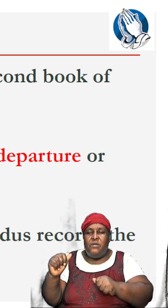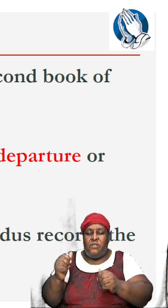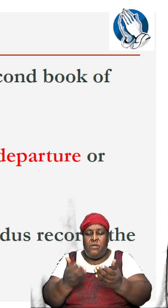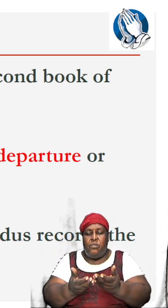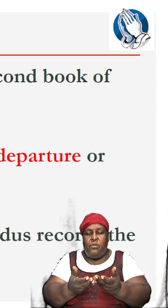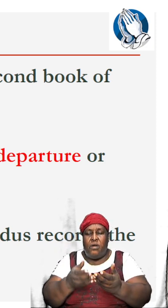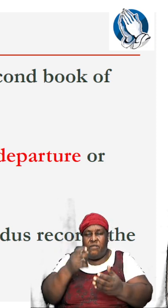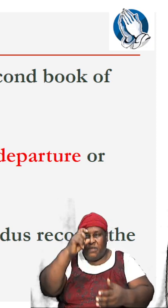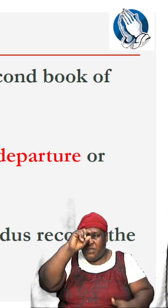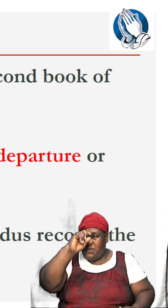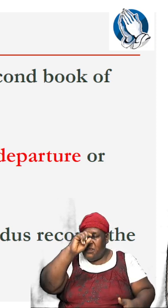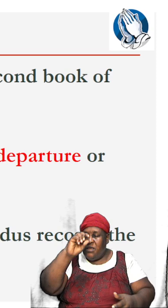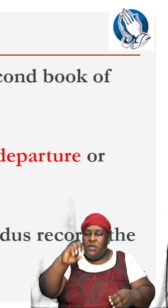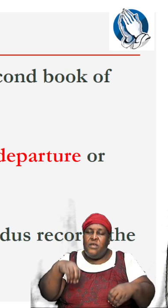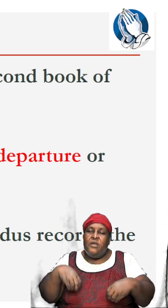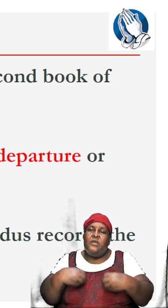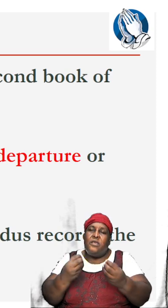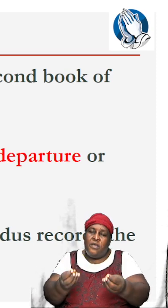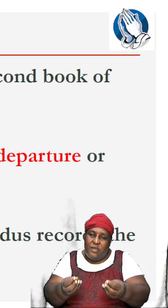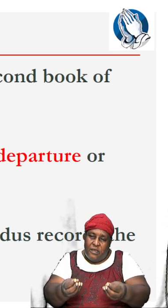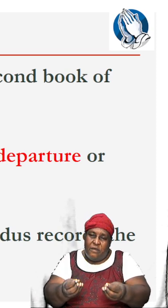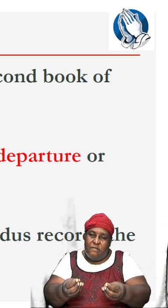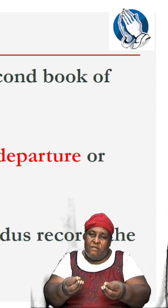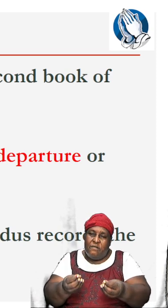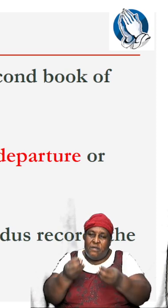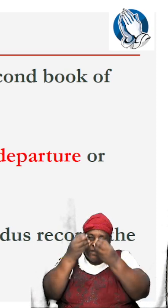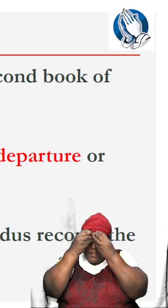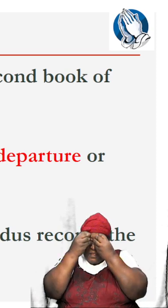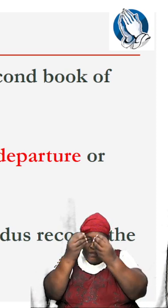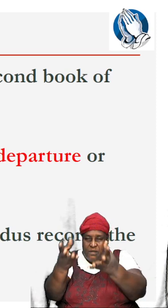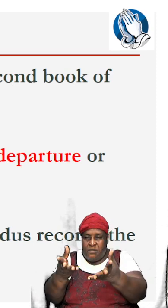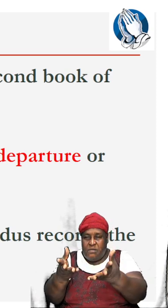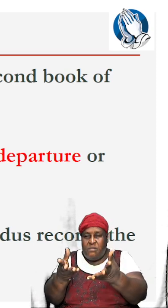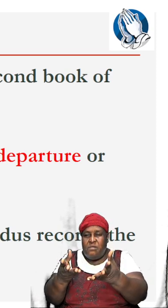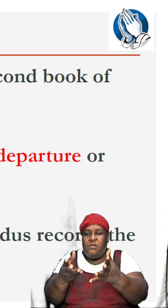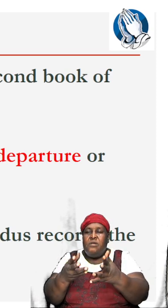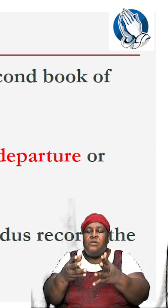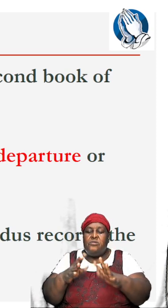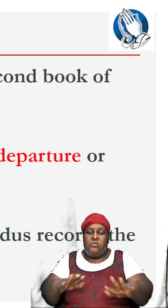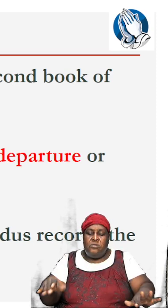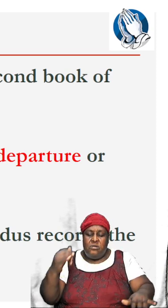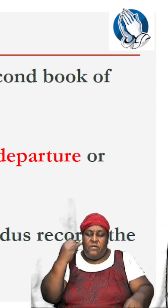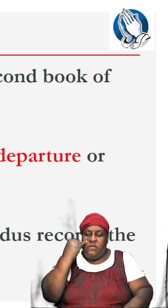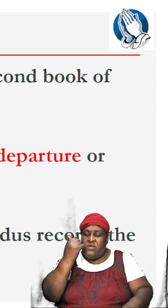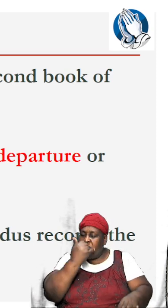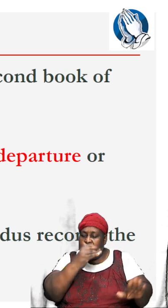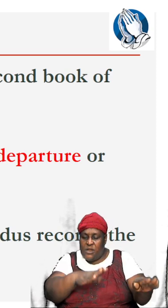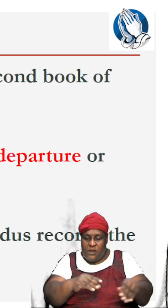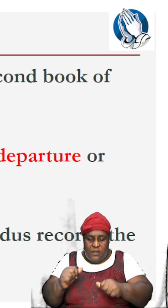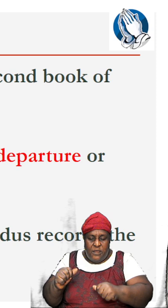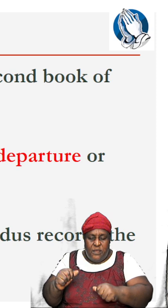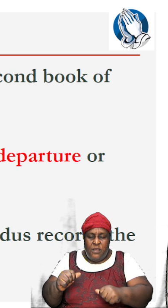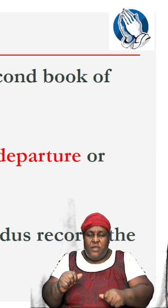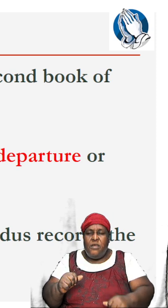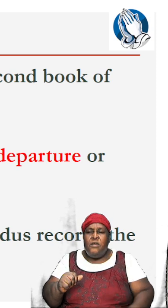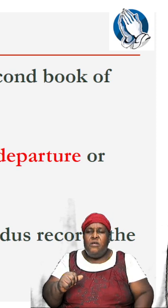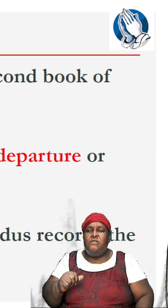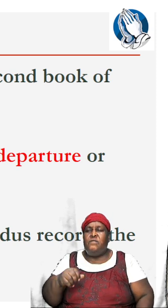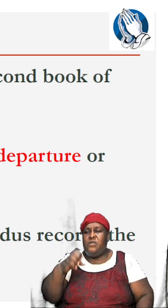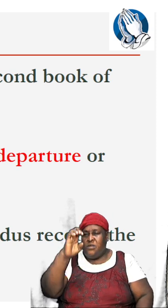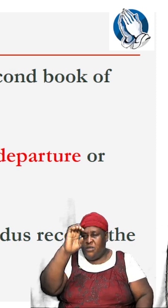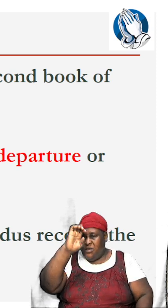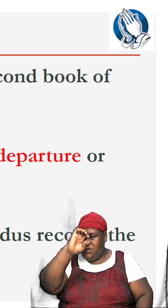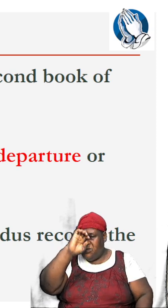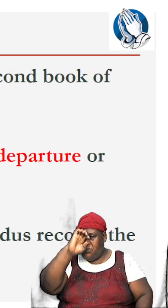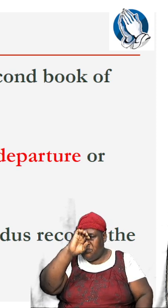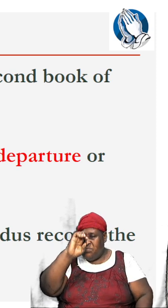gives that information as the children of Israel depart out of Egypt. Praise God. Now, there are many